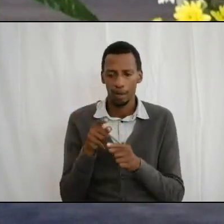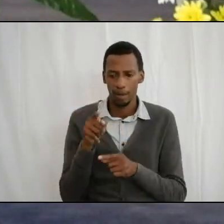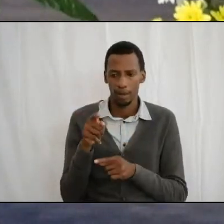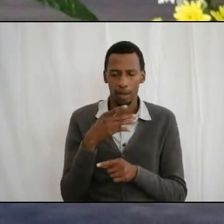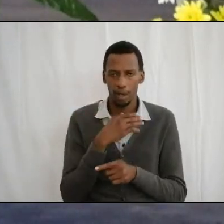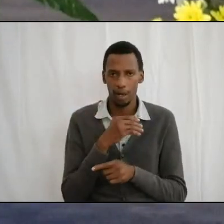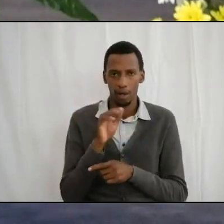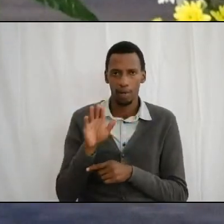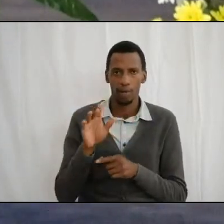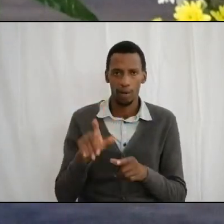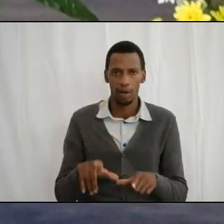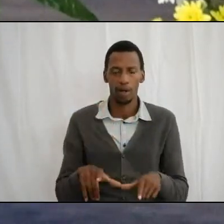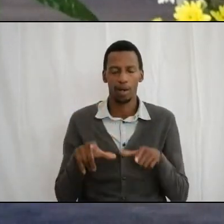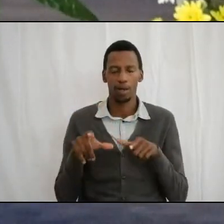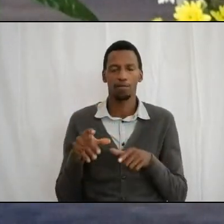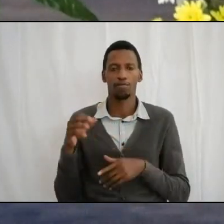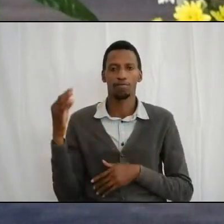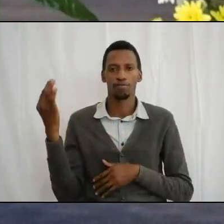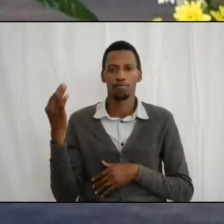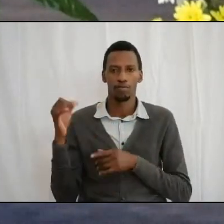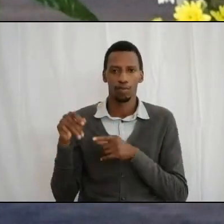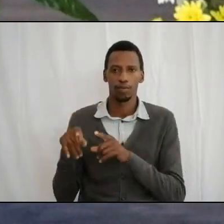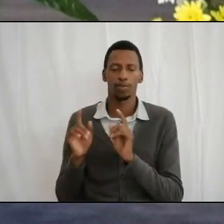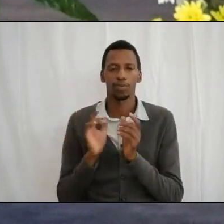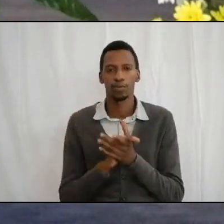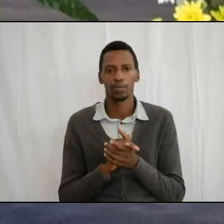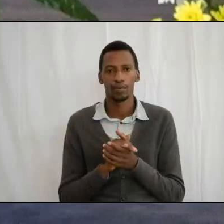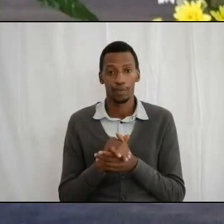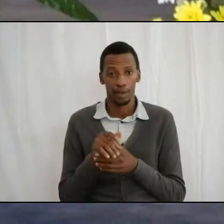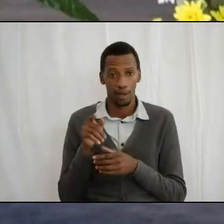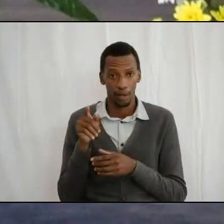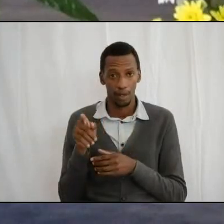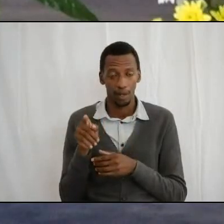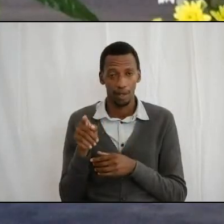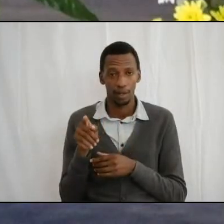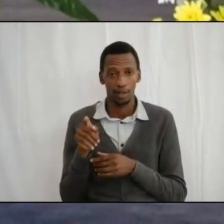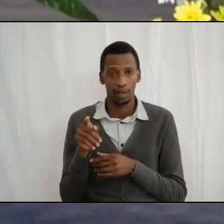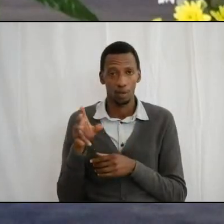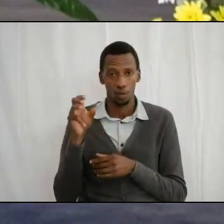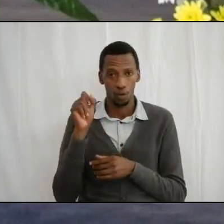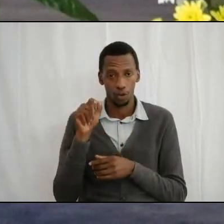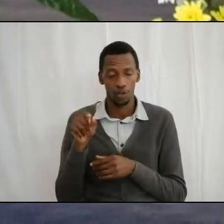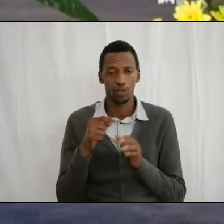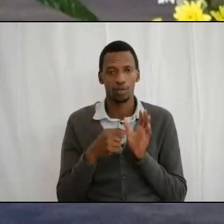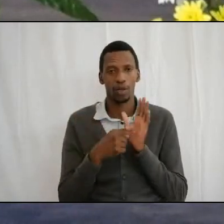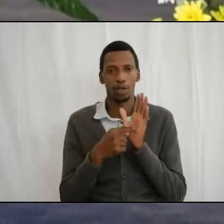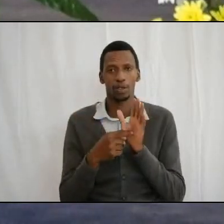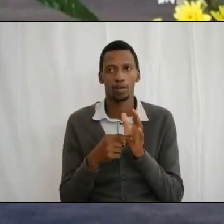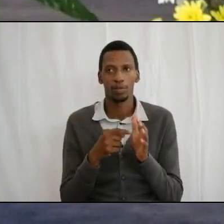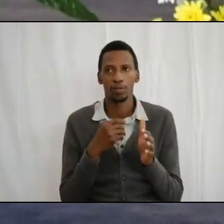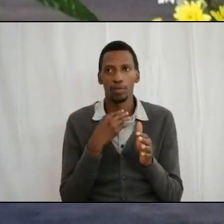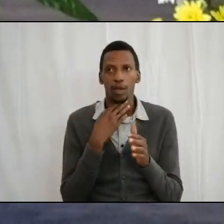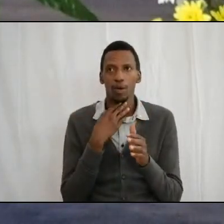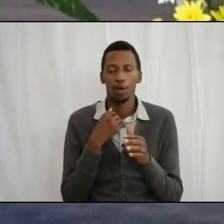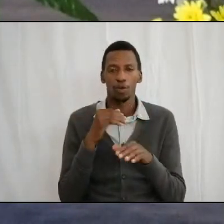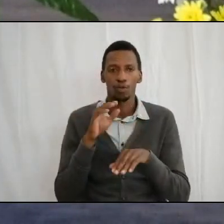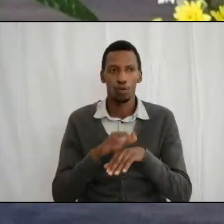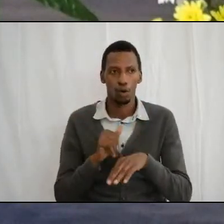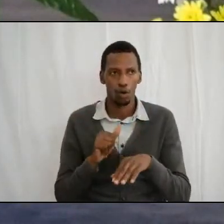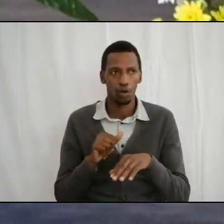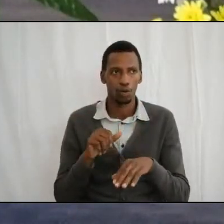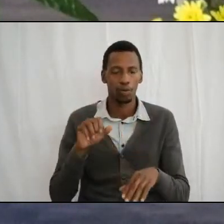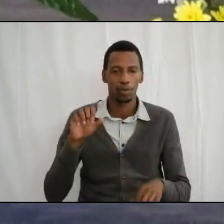life were sermons. Such was his example. And I would like to call Steve to come up